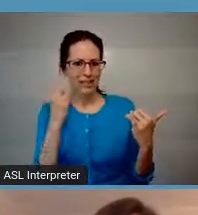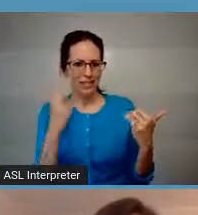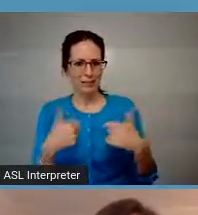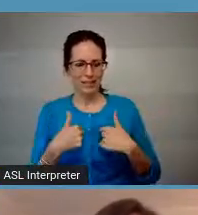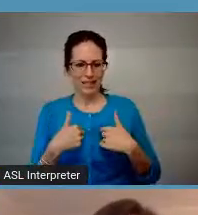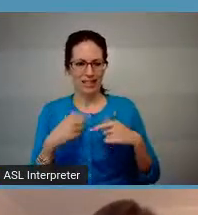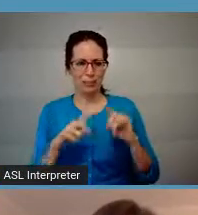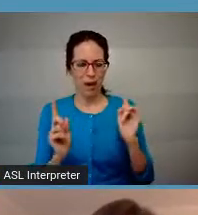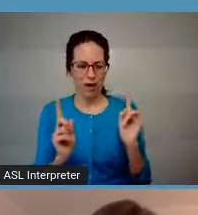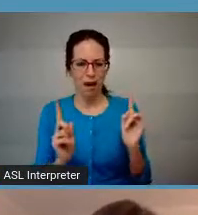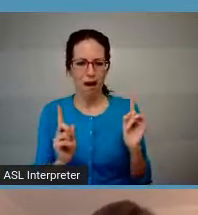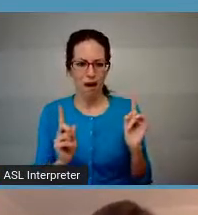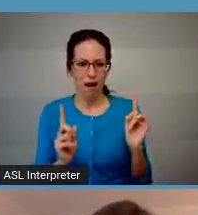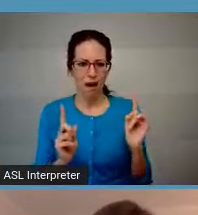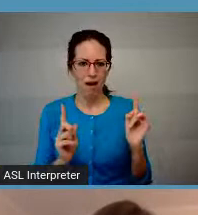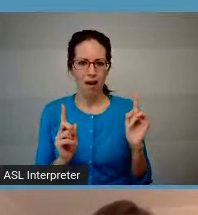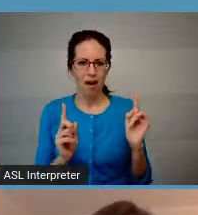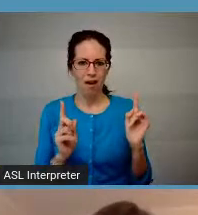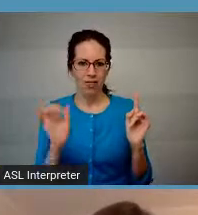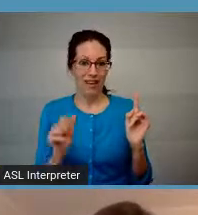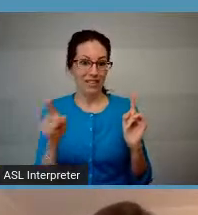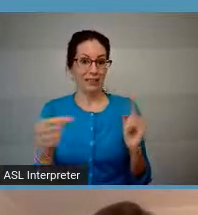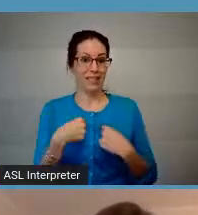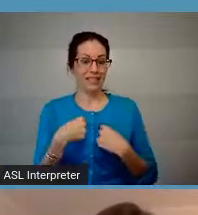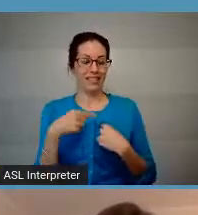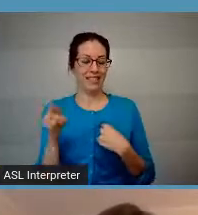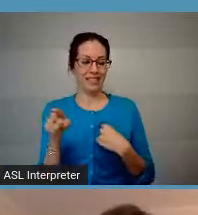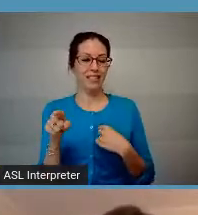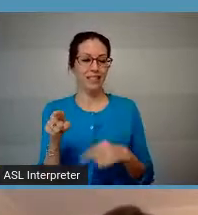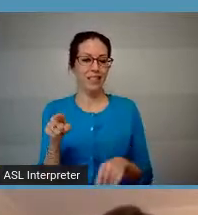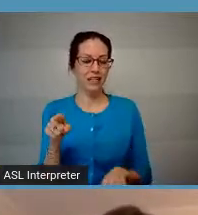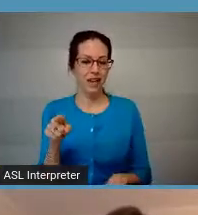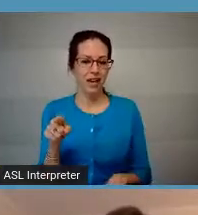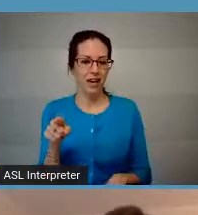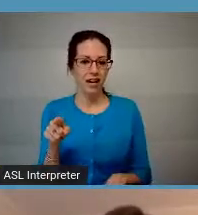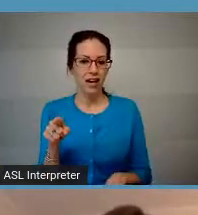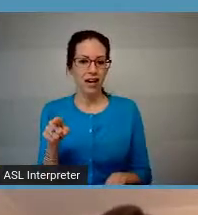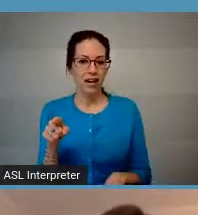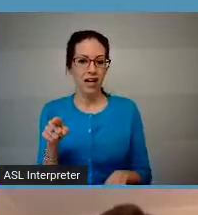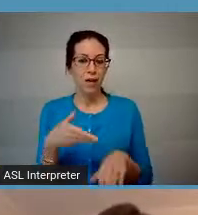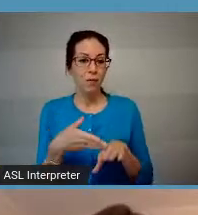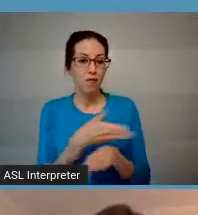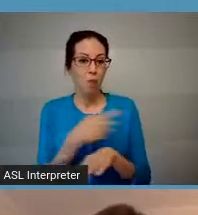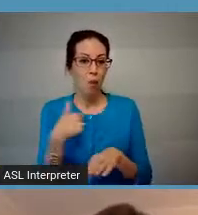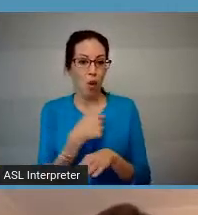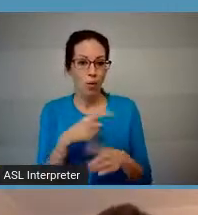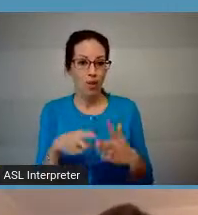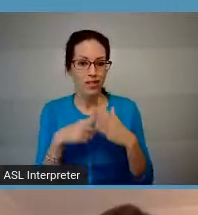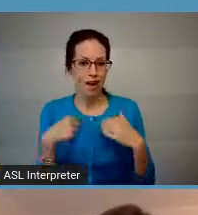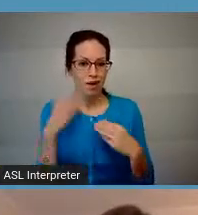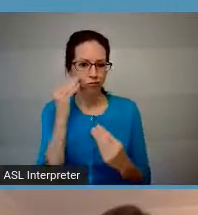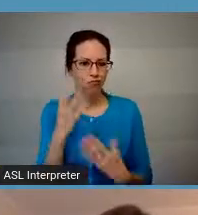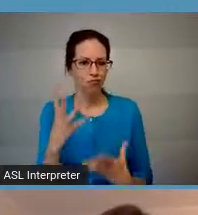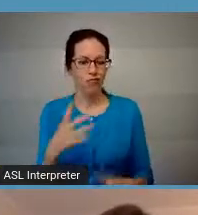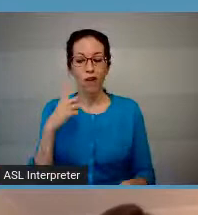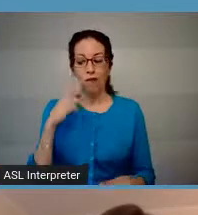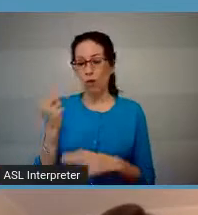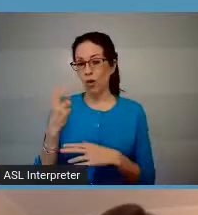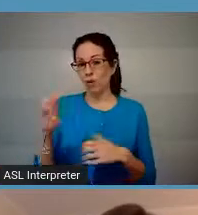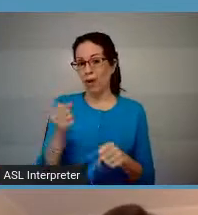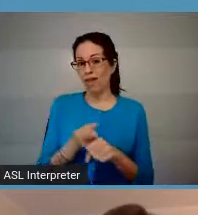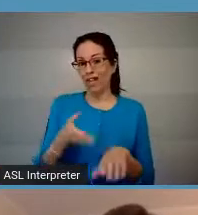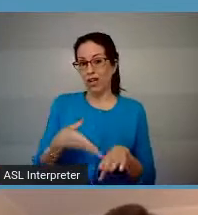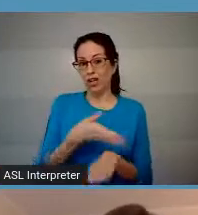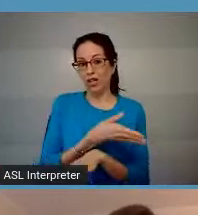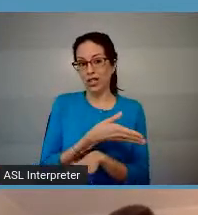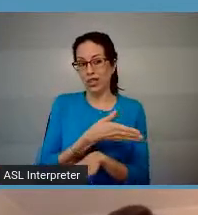So here we go. That's me. And before we jump in, I wanted to tell you that for 12 years prior to my current role as a